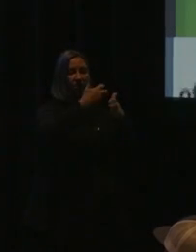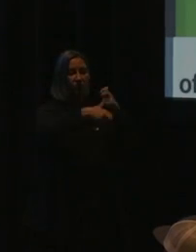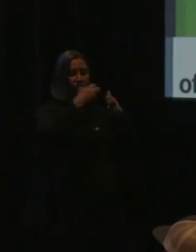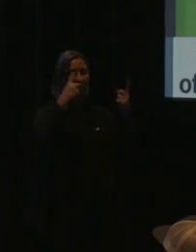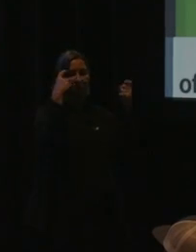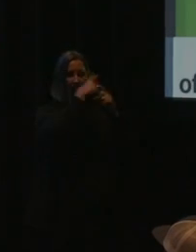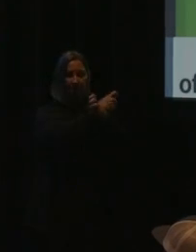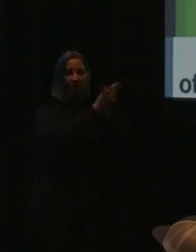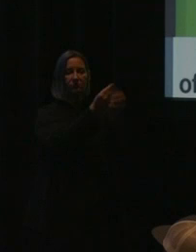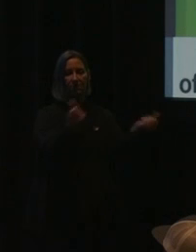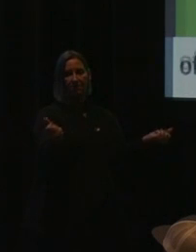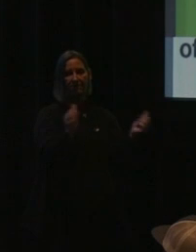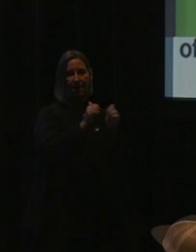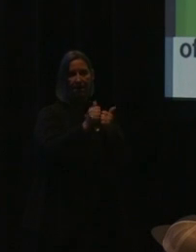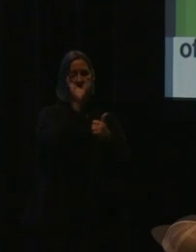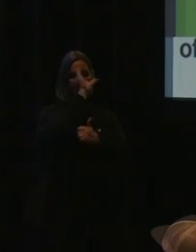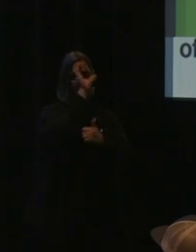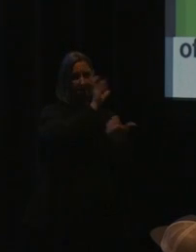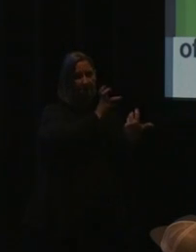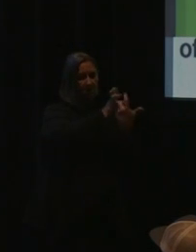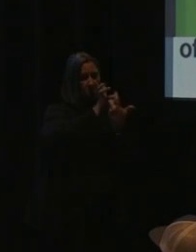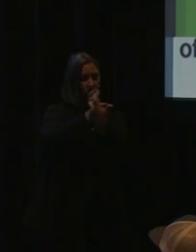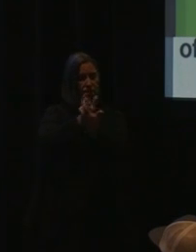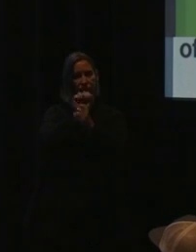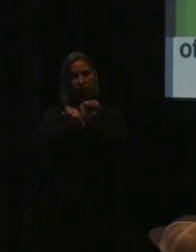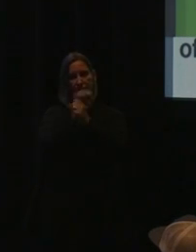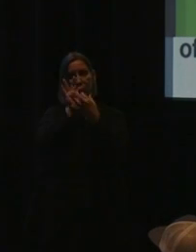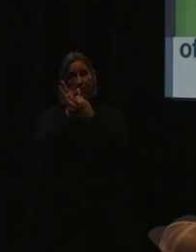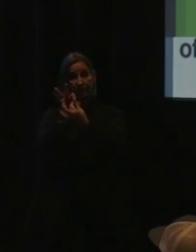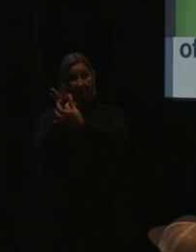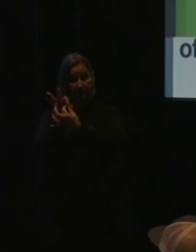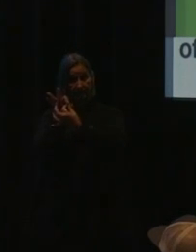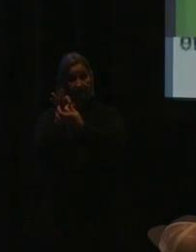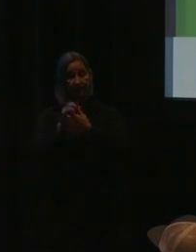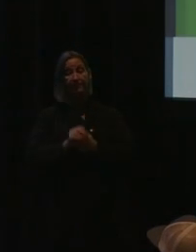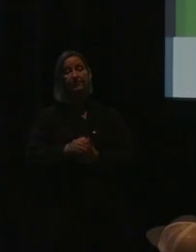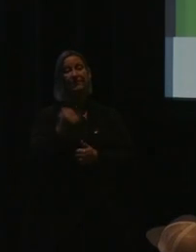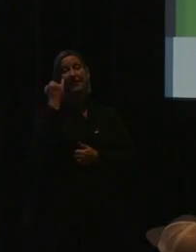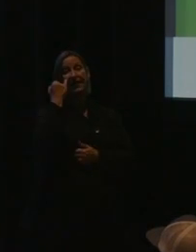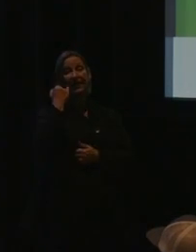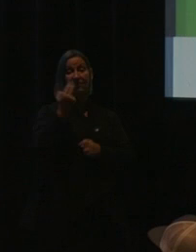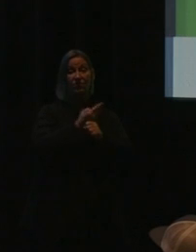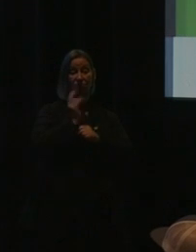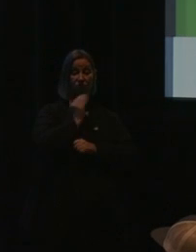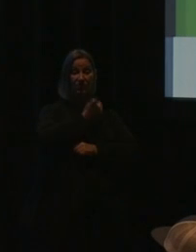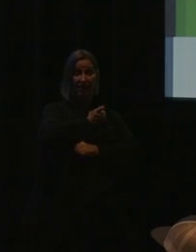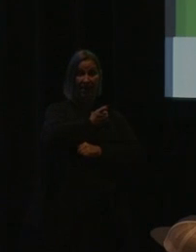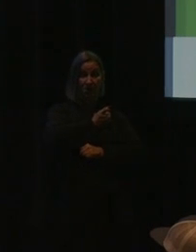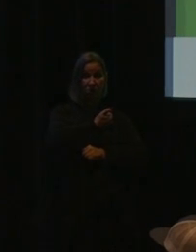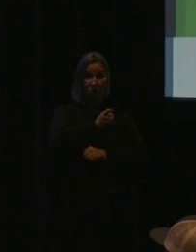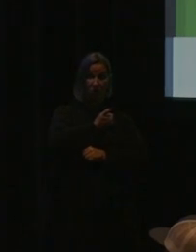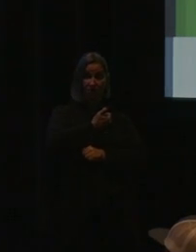problems, to seek out partnerships and collaborations. When we leverage our human capital and our social capital